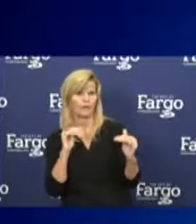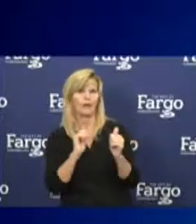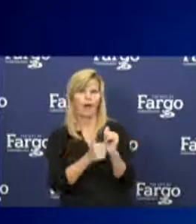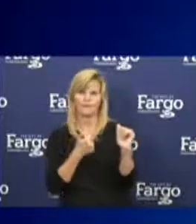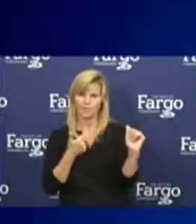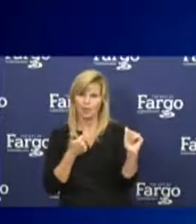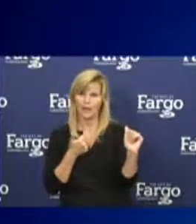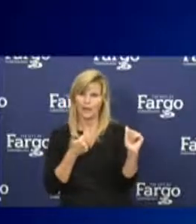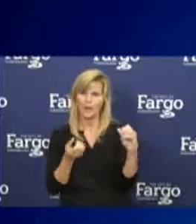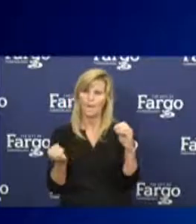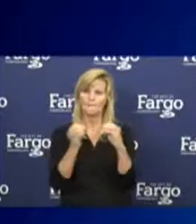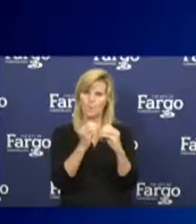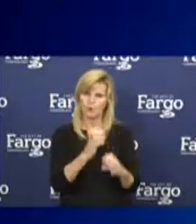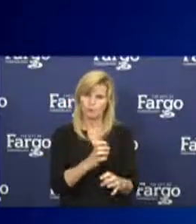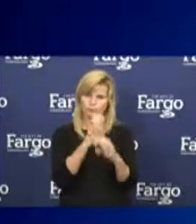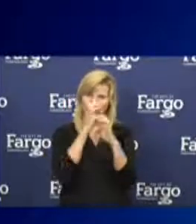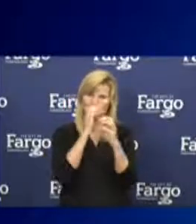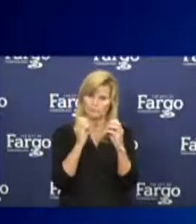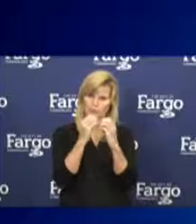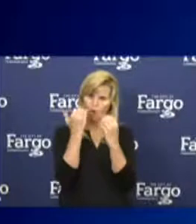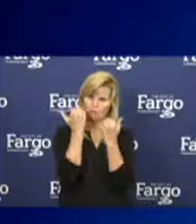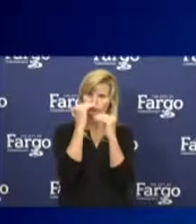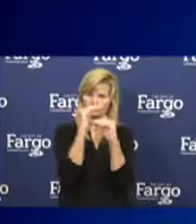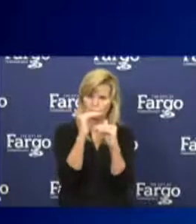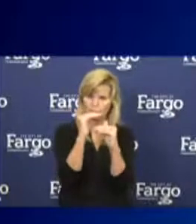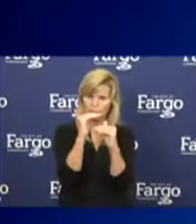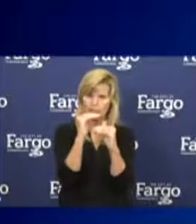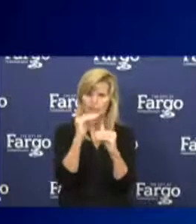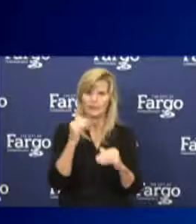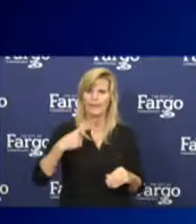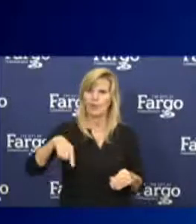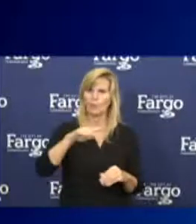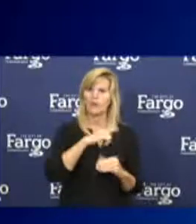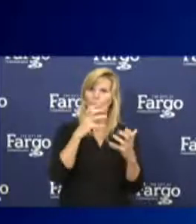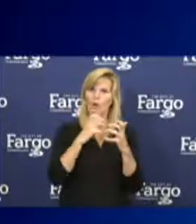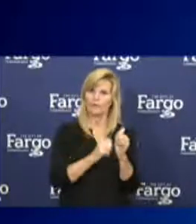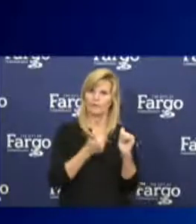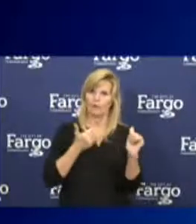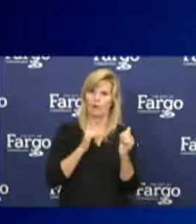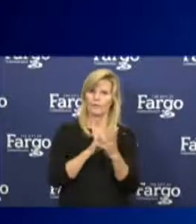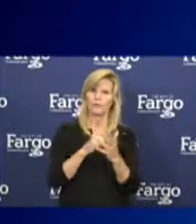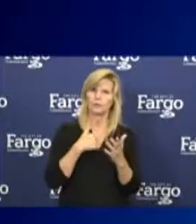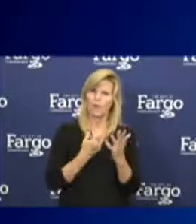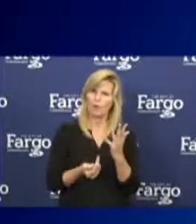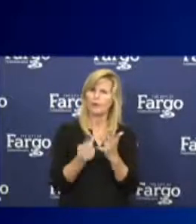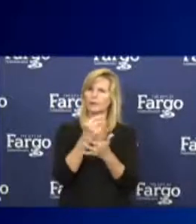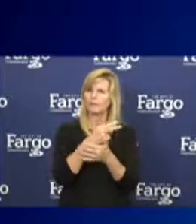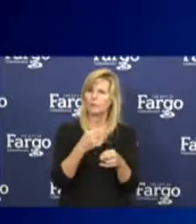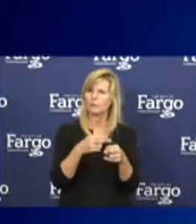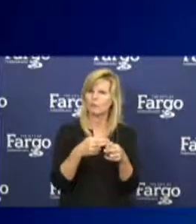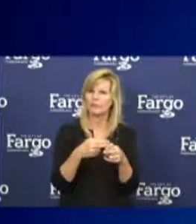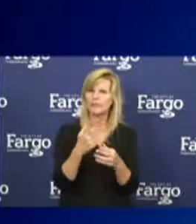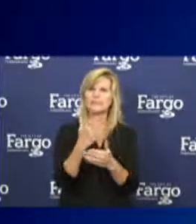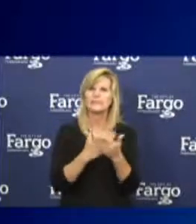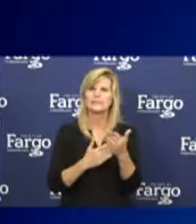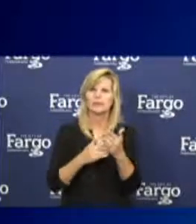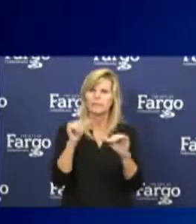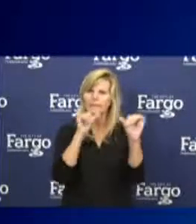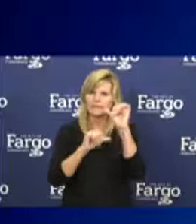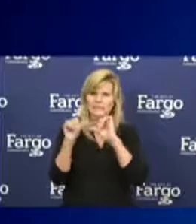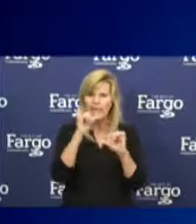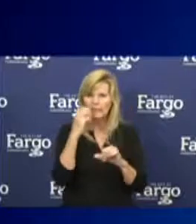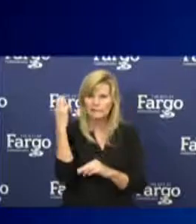avoid stricter or more difficult measures that we all desperately want to avoid. And so I want to review just briefly a little bit of the science on why that